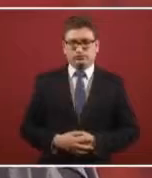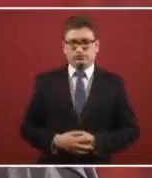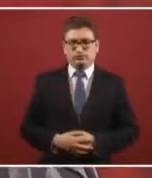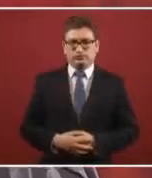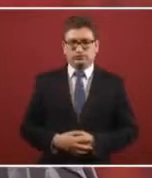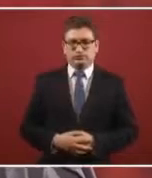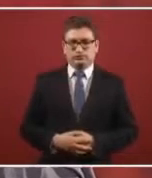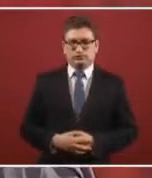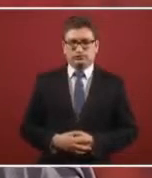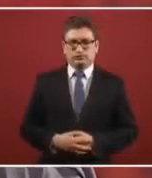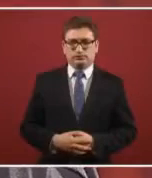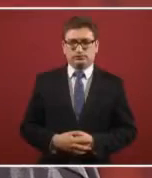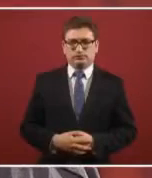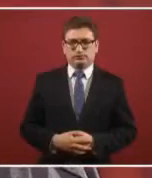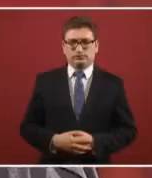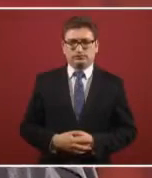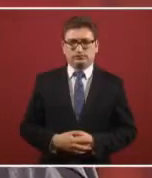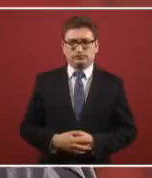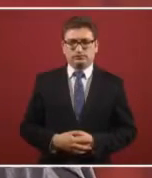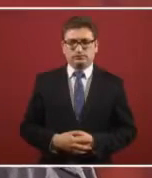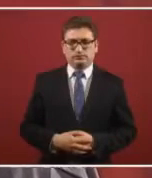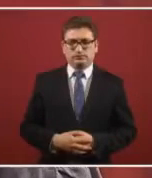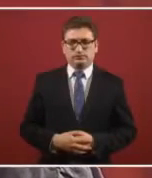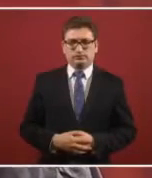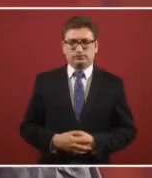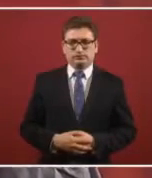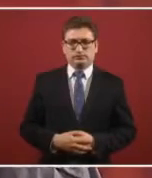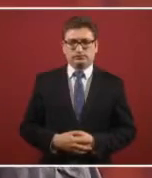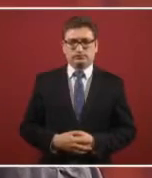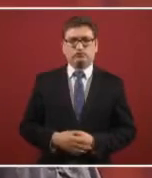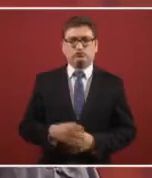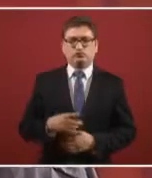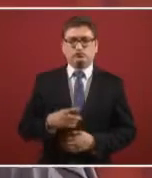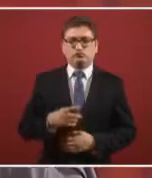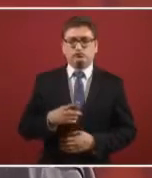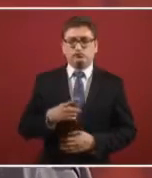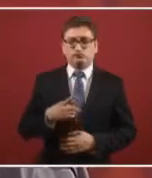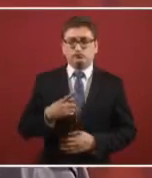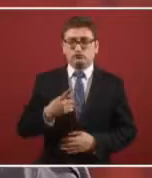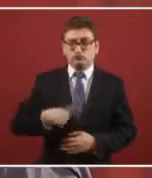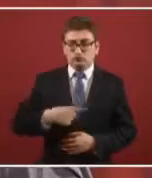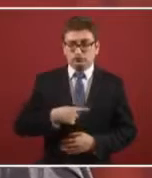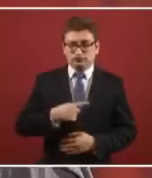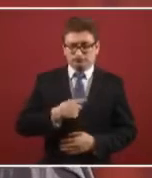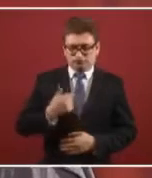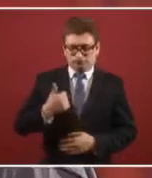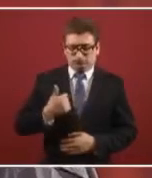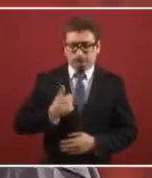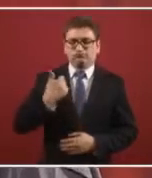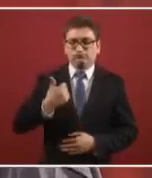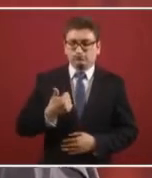Tenemos We have una gran ventaja. a great advantage.